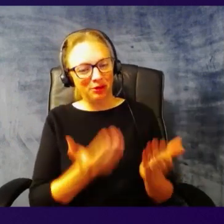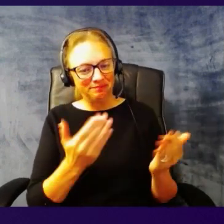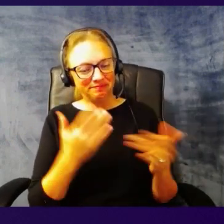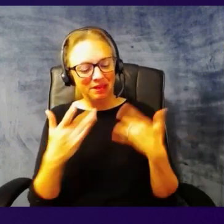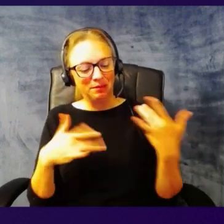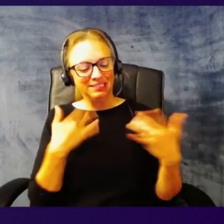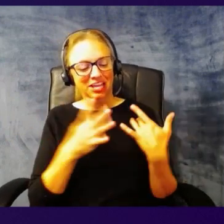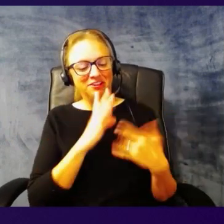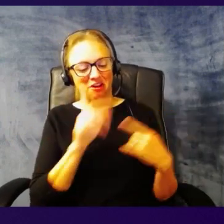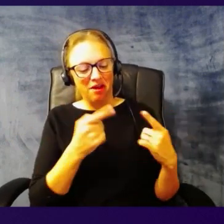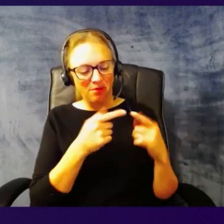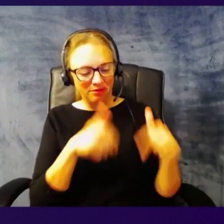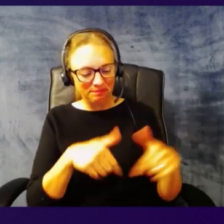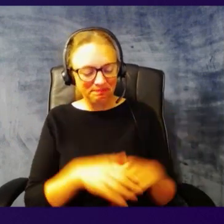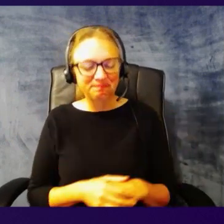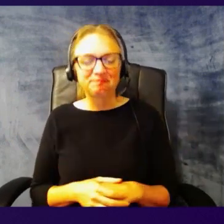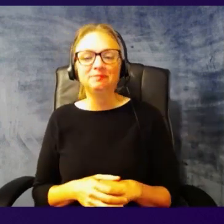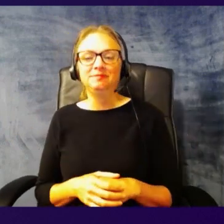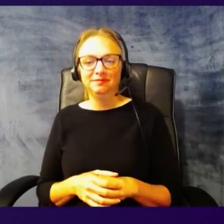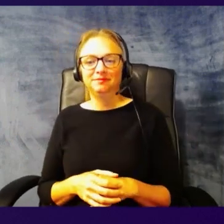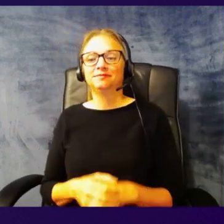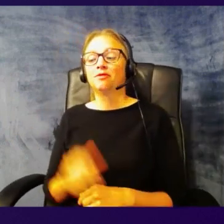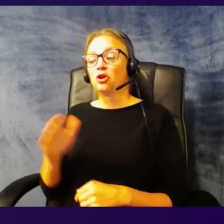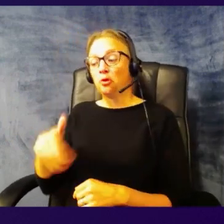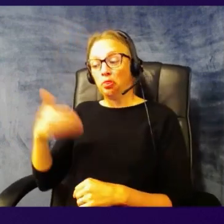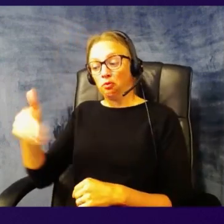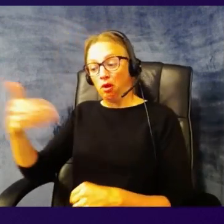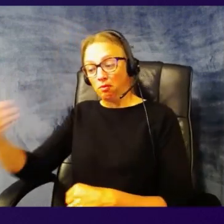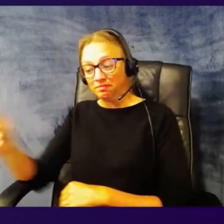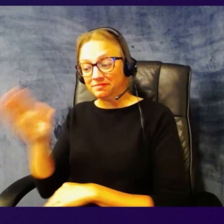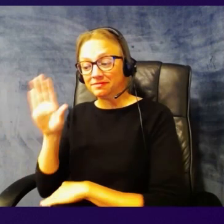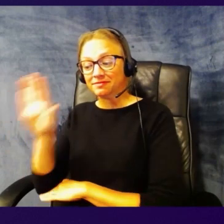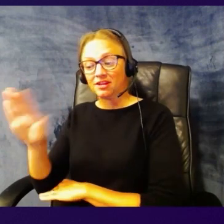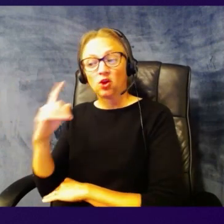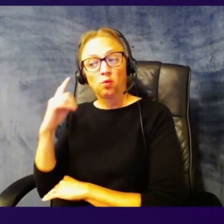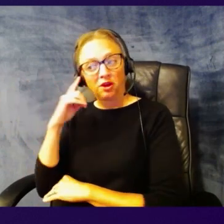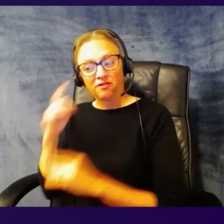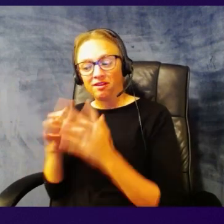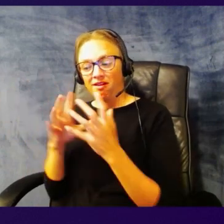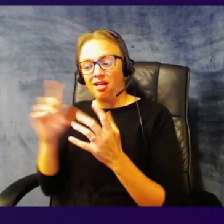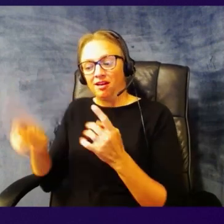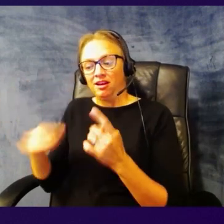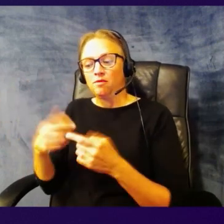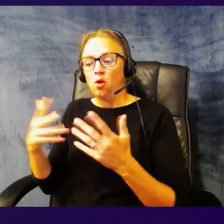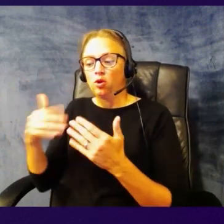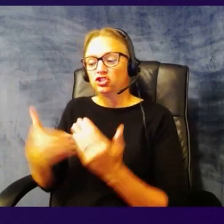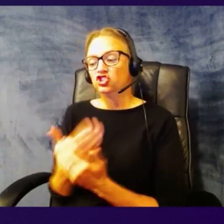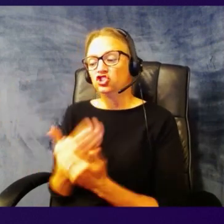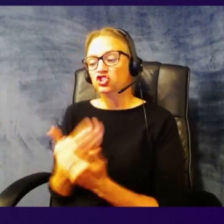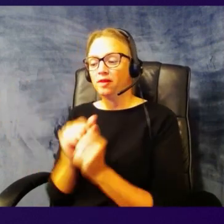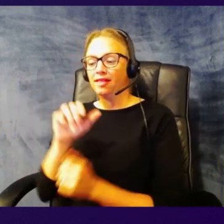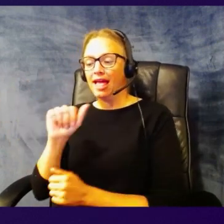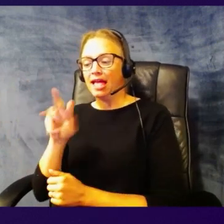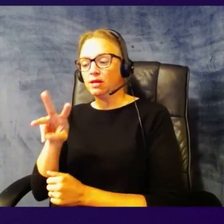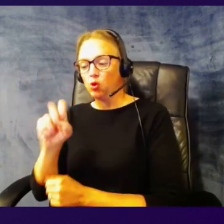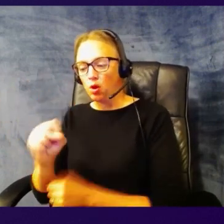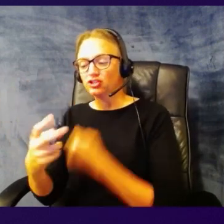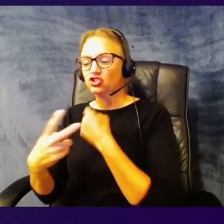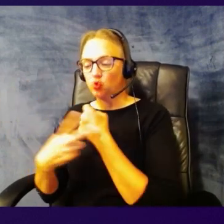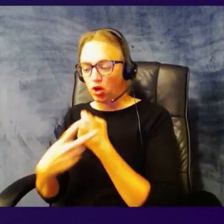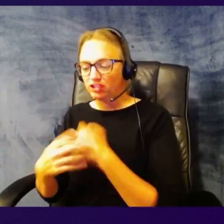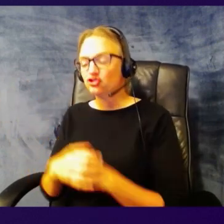DataSync. So throughout the afternoon, we've heard quite a bit about what's new with AWS storage services, information